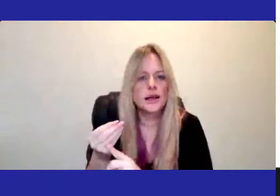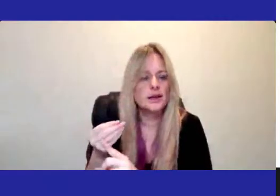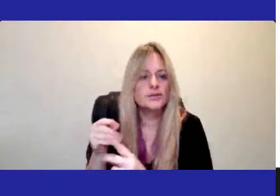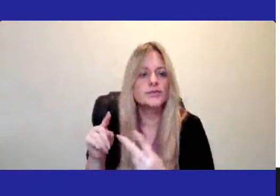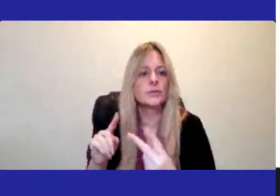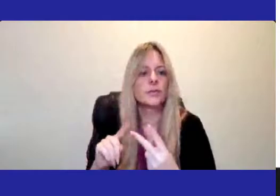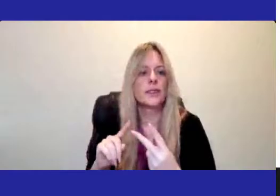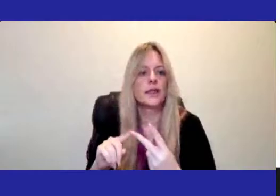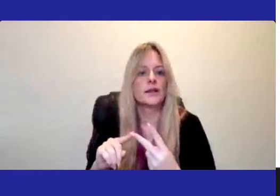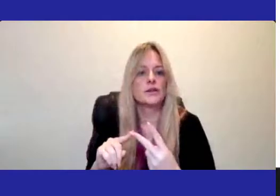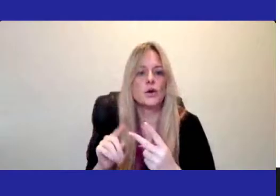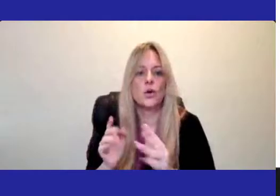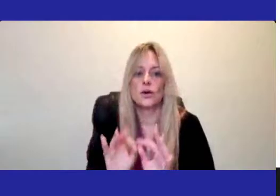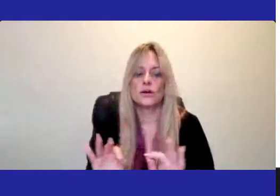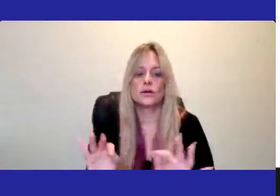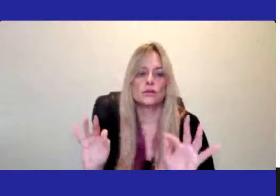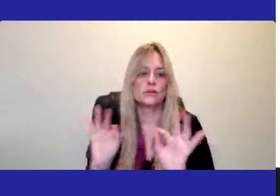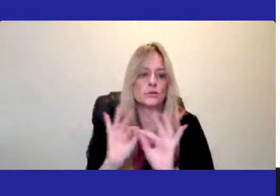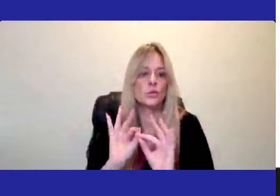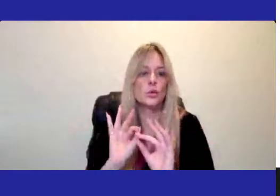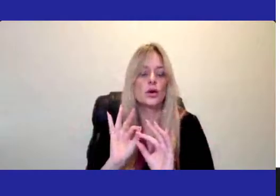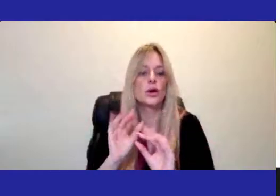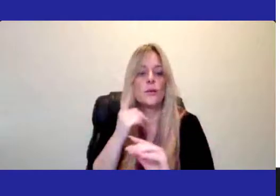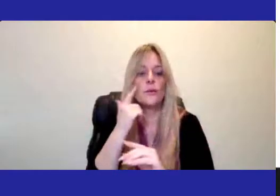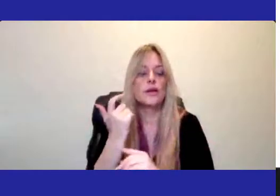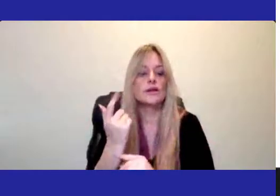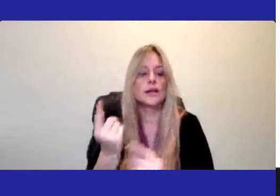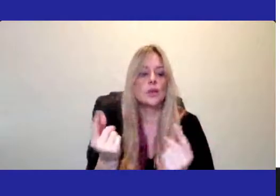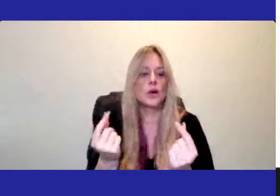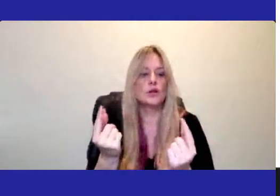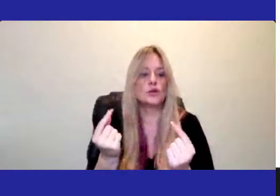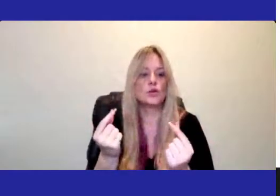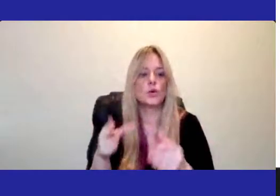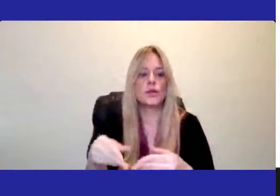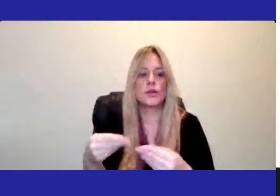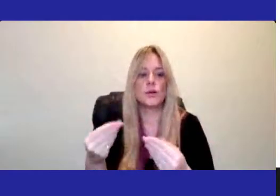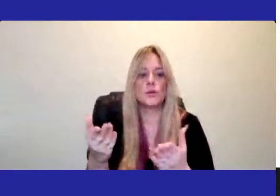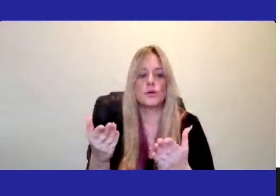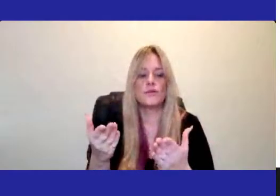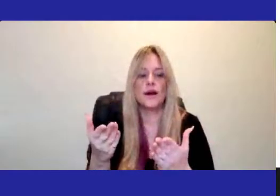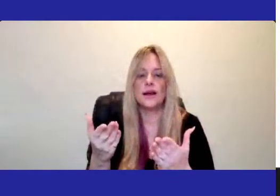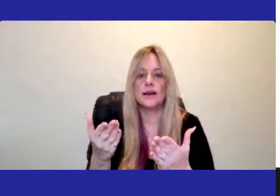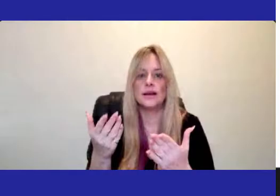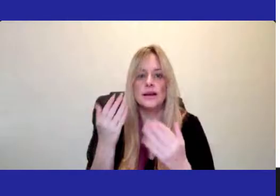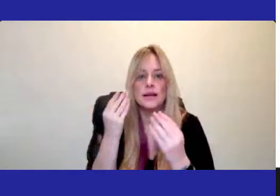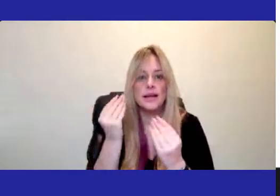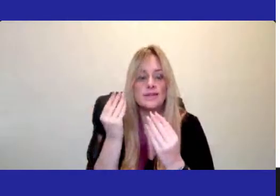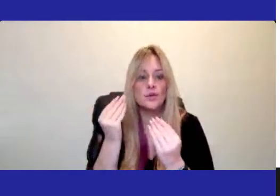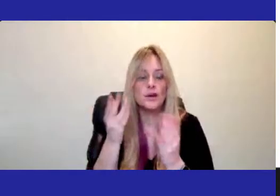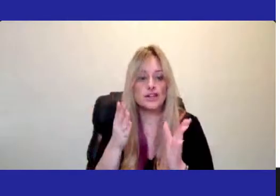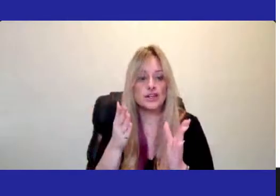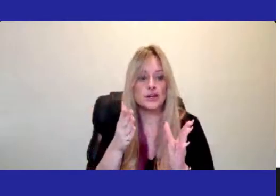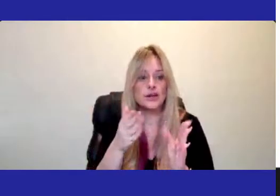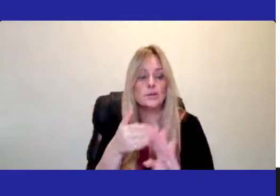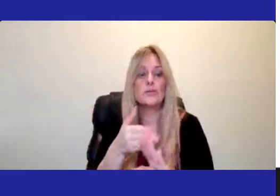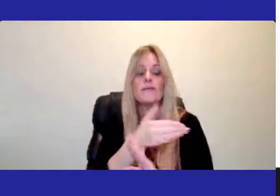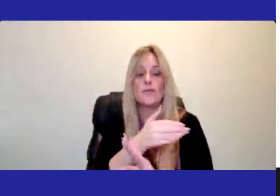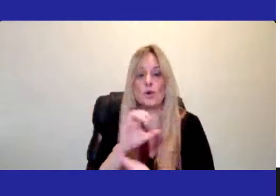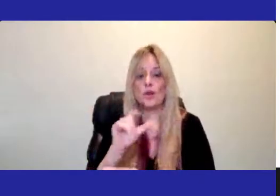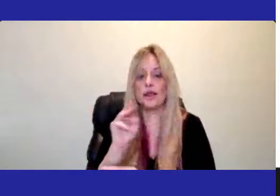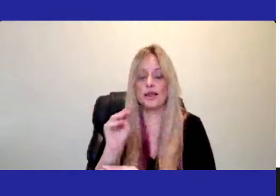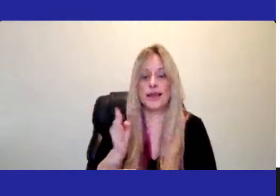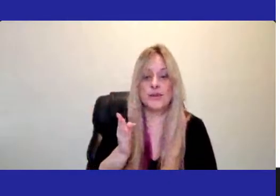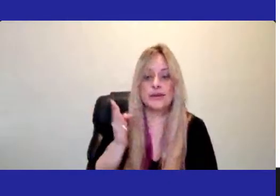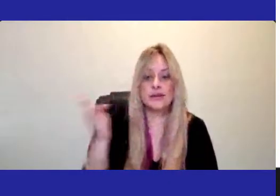critical entities because what they do is supply the plan with information well before a claim is submitted or received